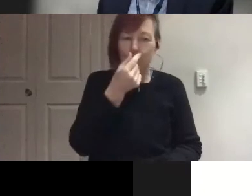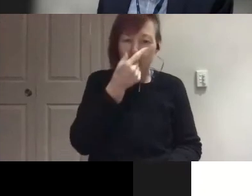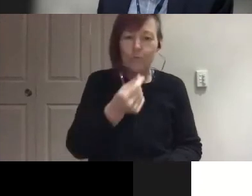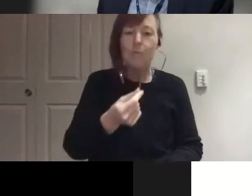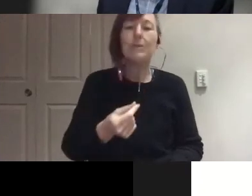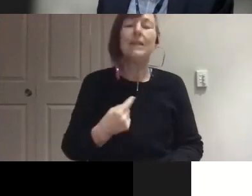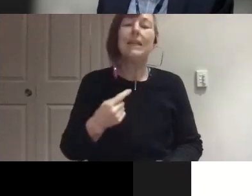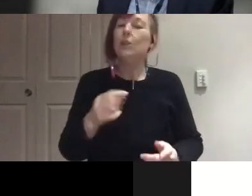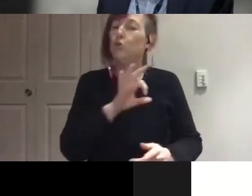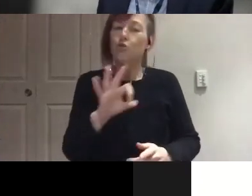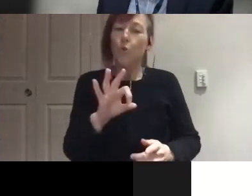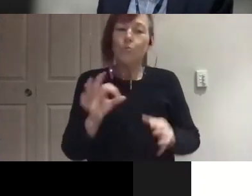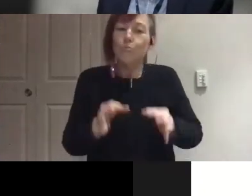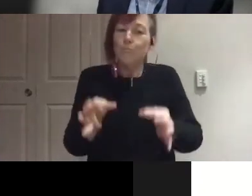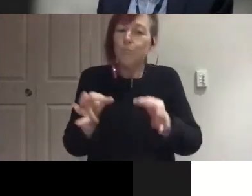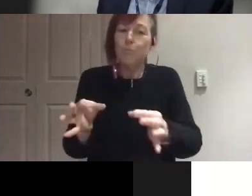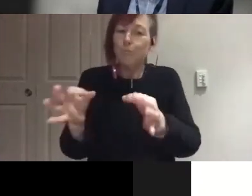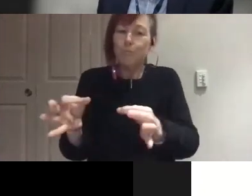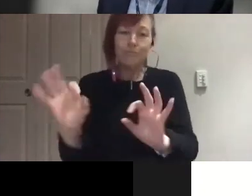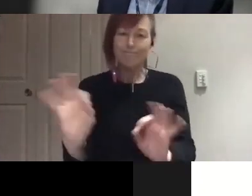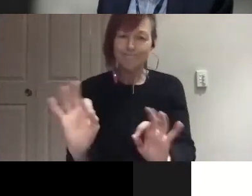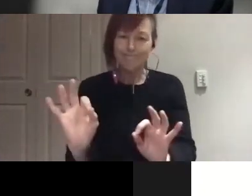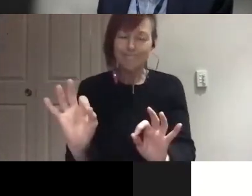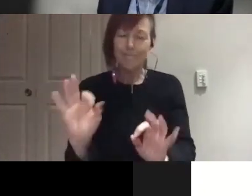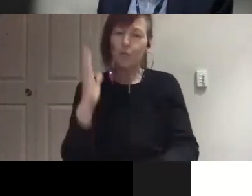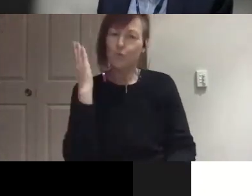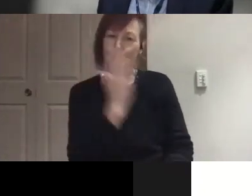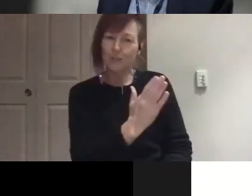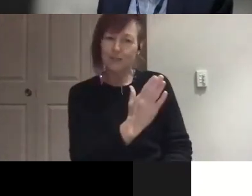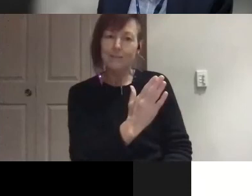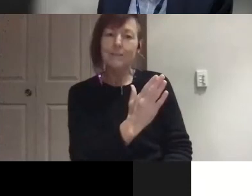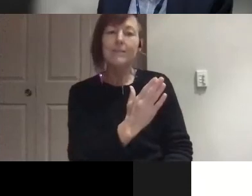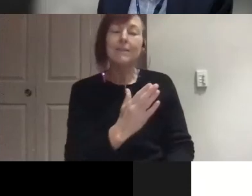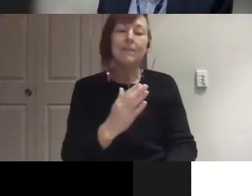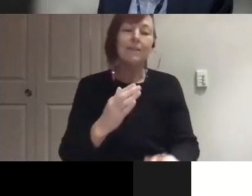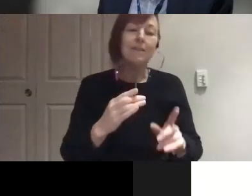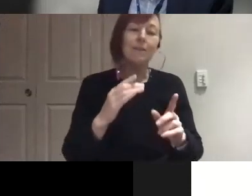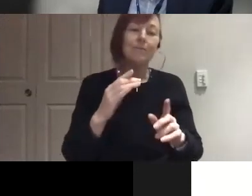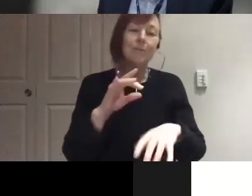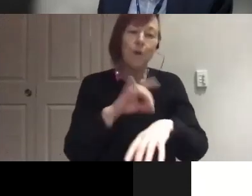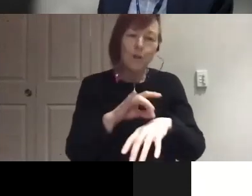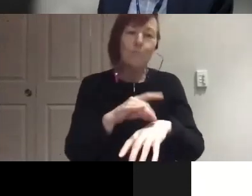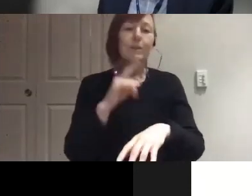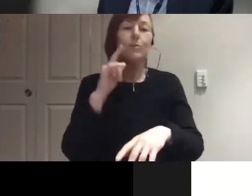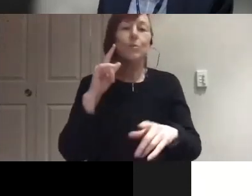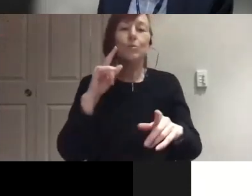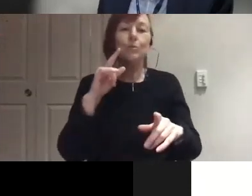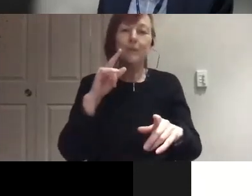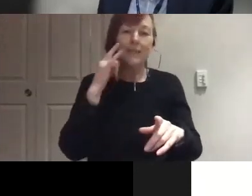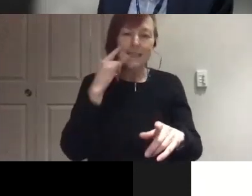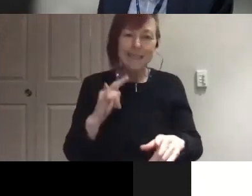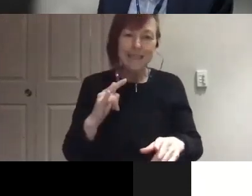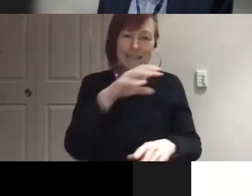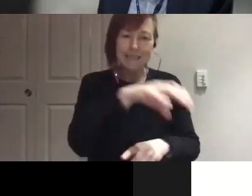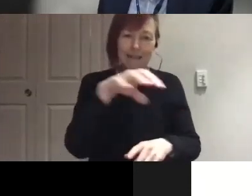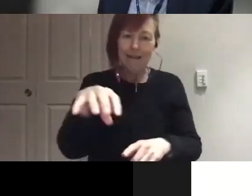seeing in not only in relation to this outbreak, but in relation to other outbreaks, is that people are putting off